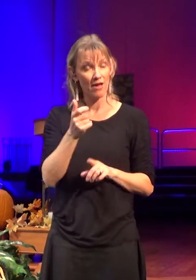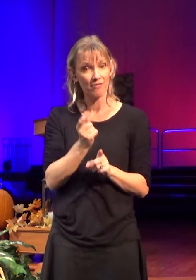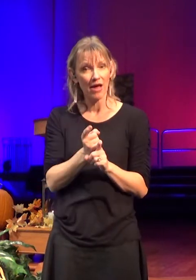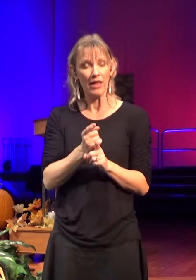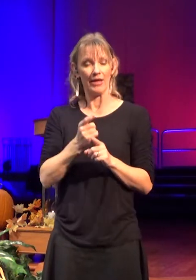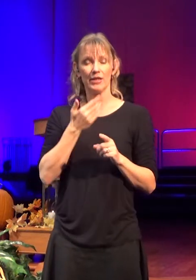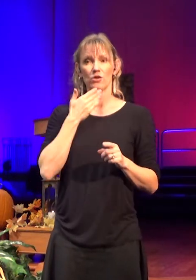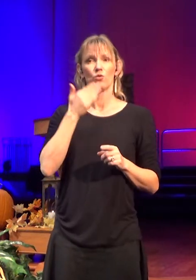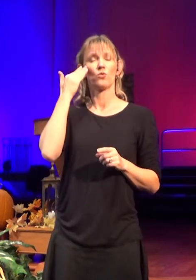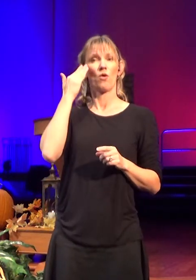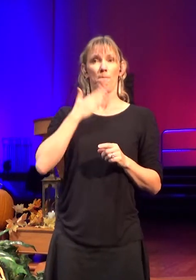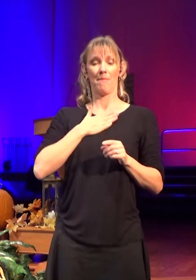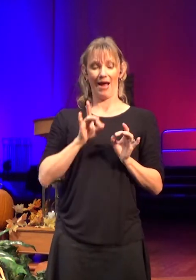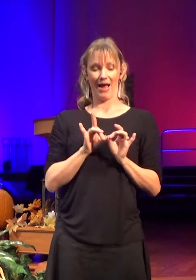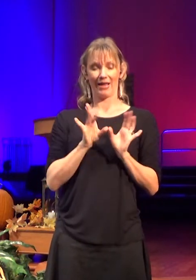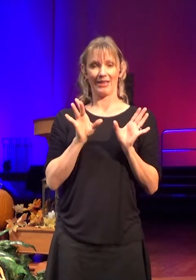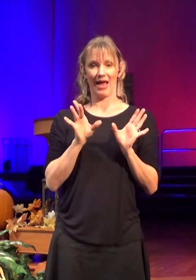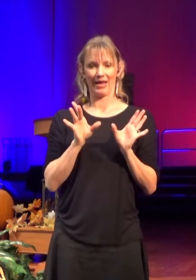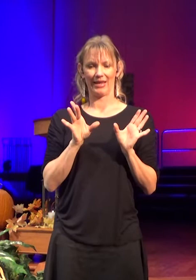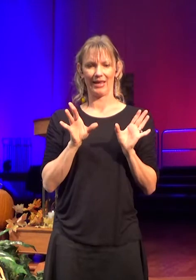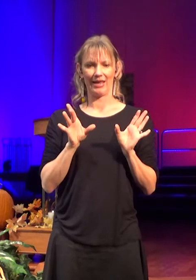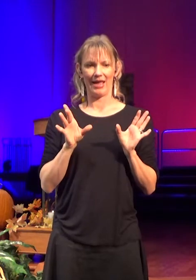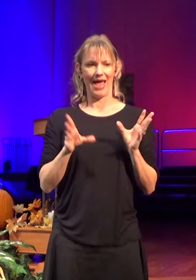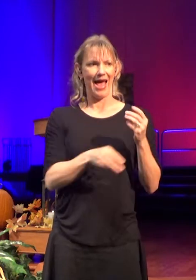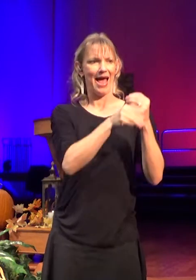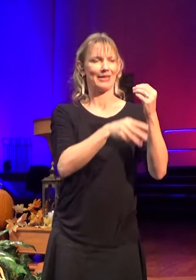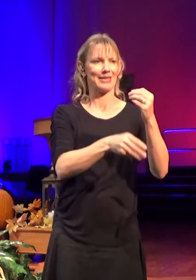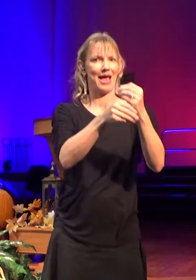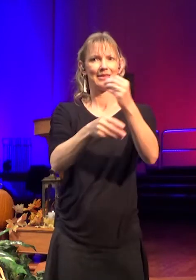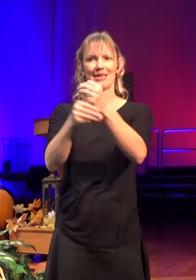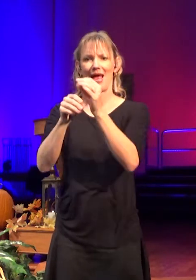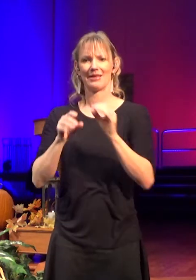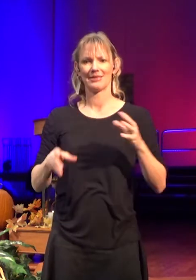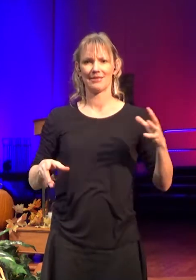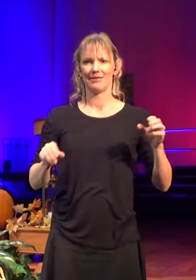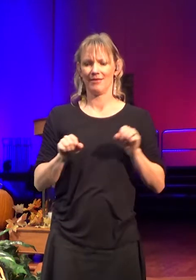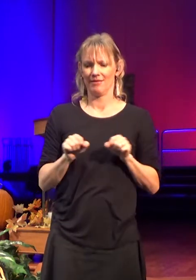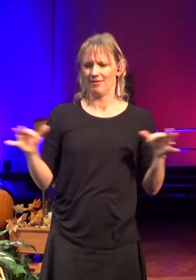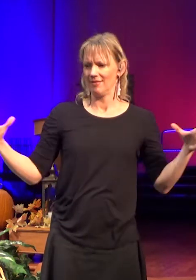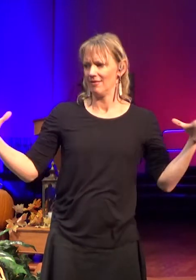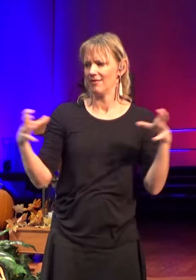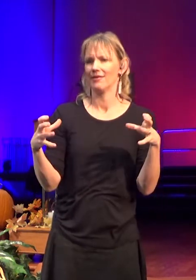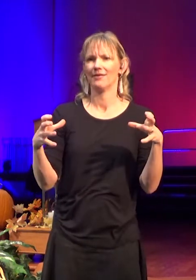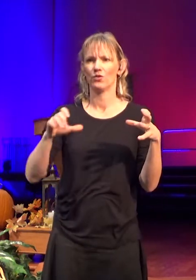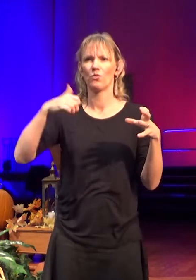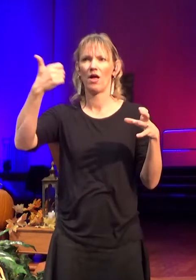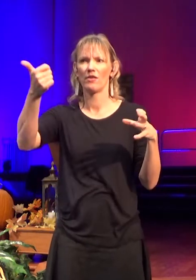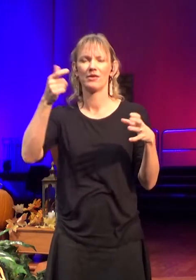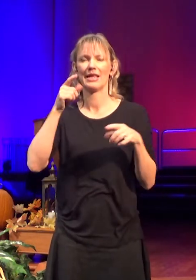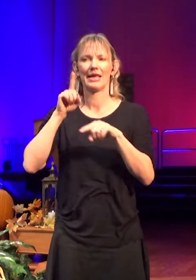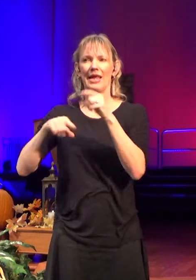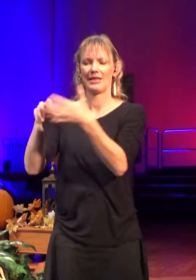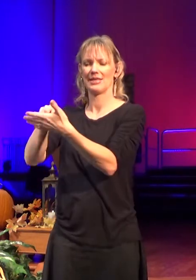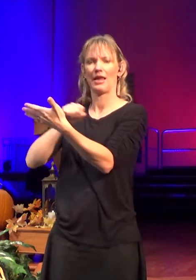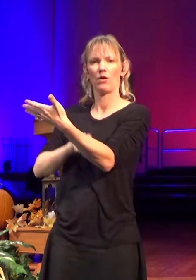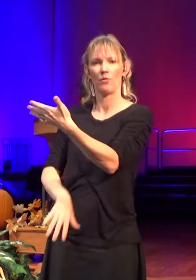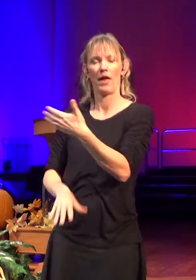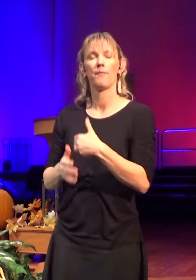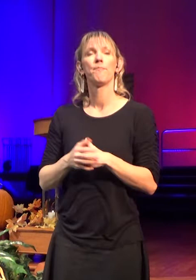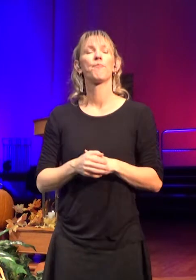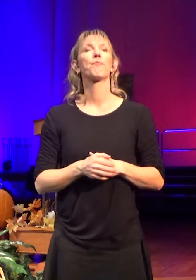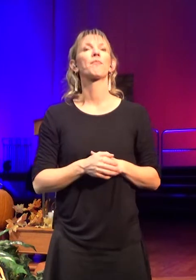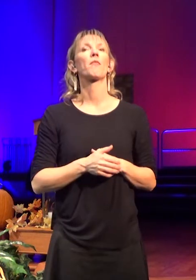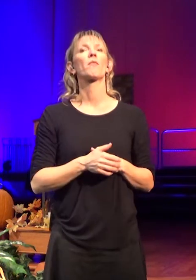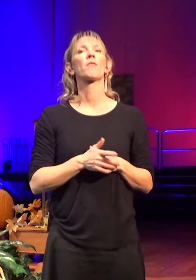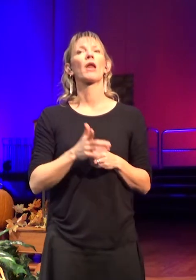know? That my light can only add to others, never take away. I was sharing about